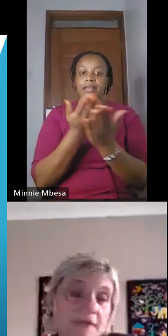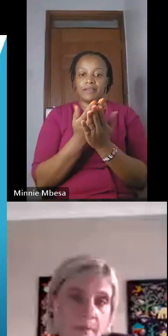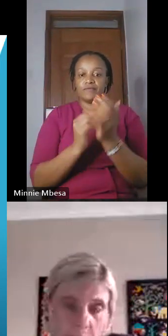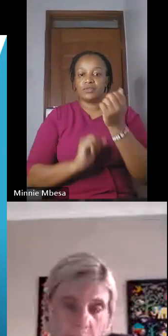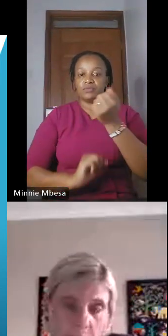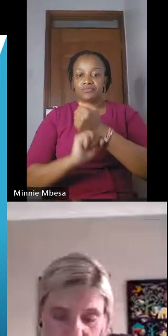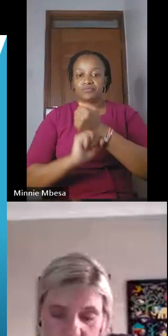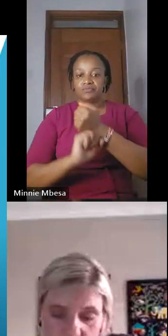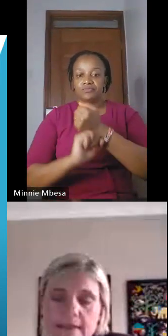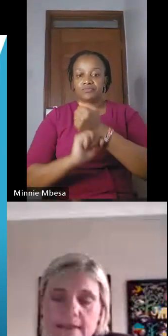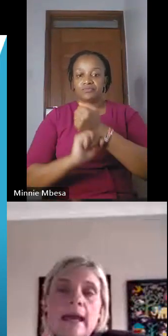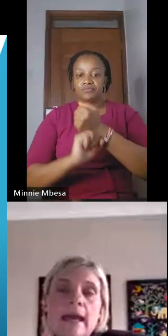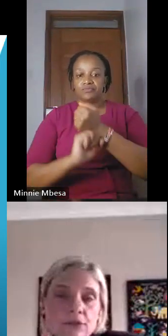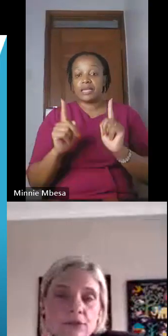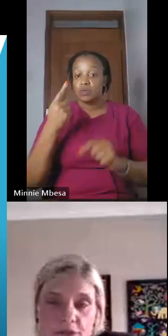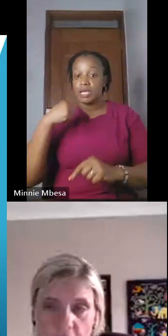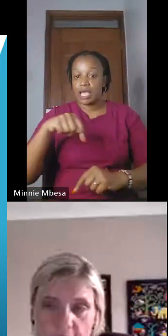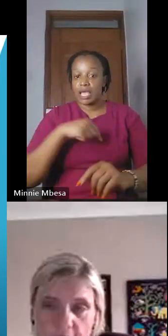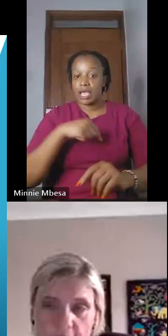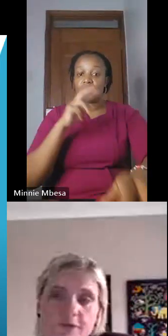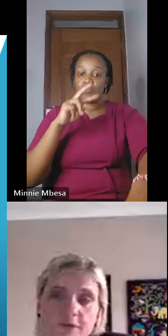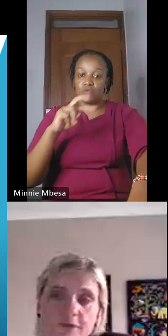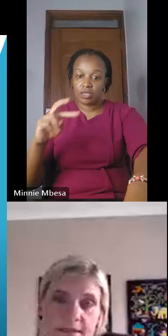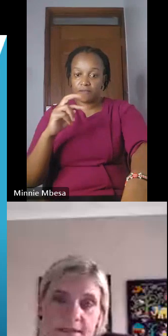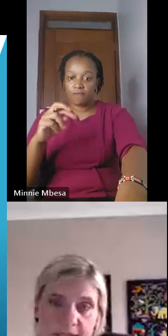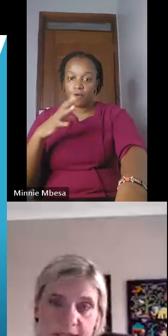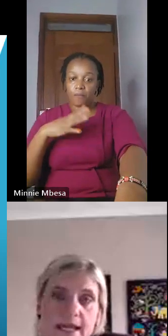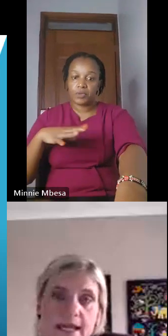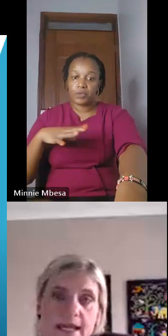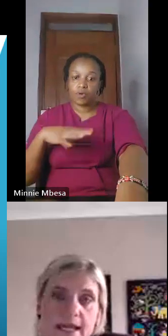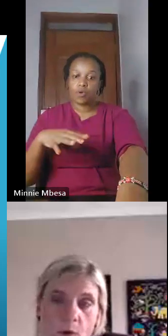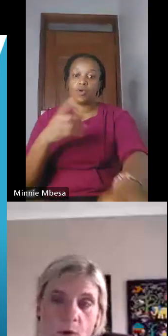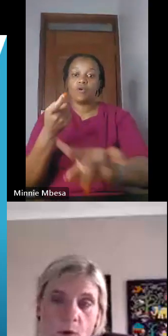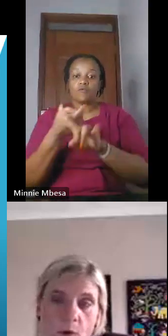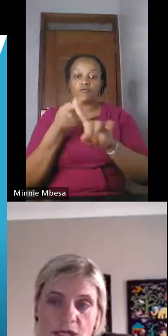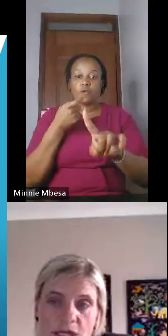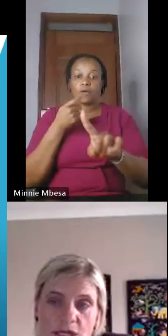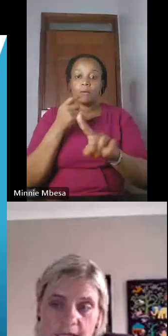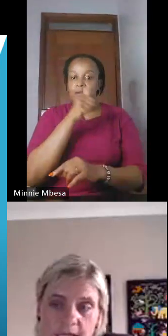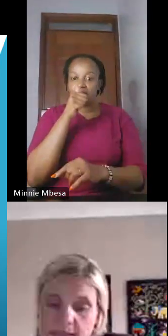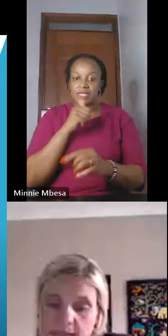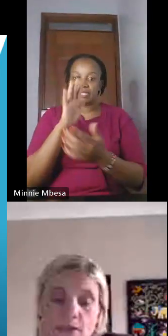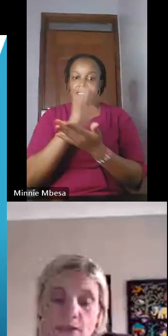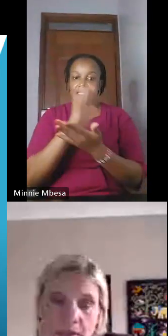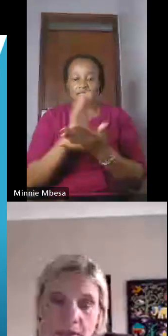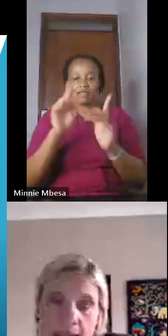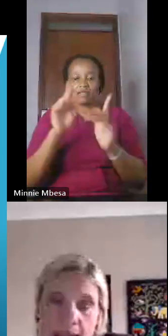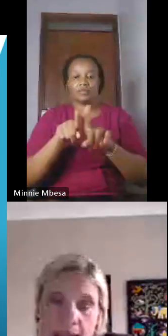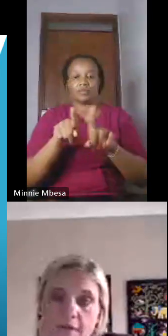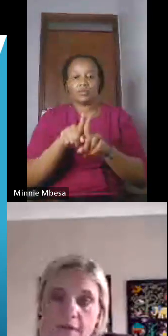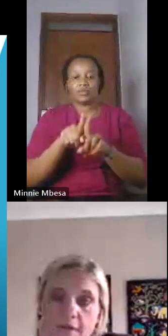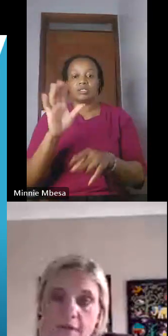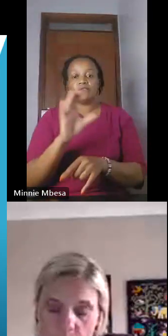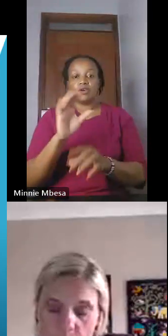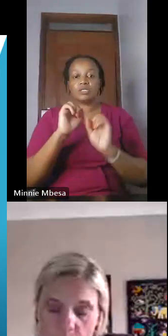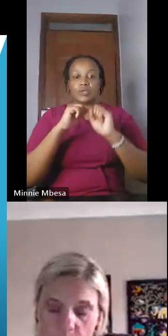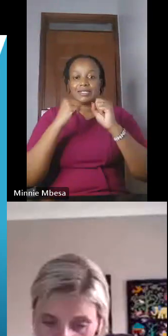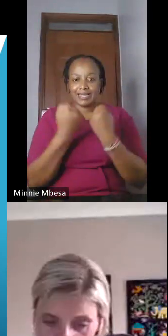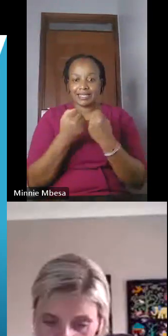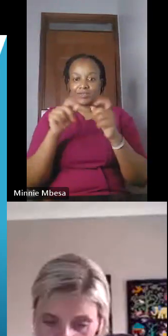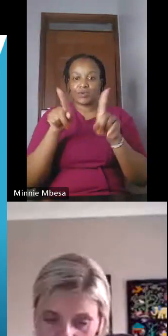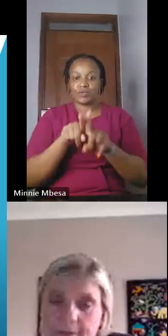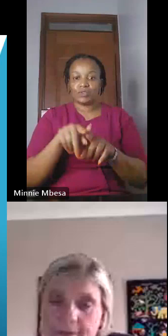for people from the private sector and certainly from the civil society or NGO sector to apply for